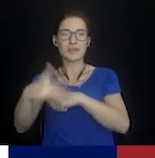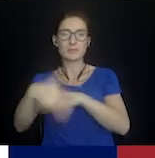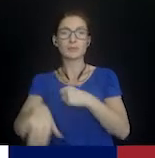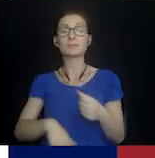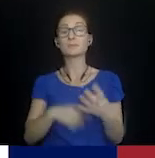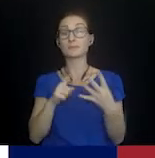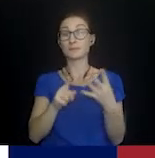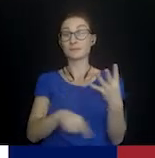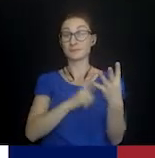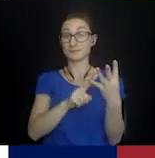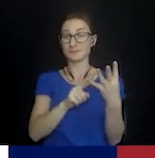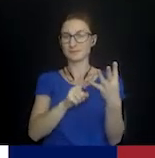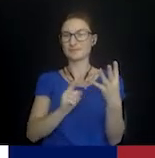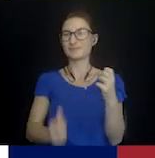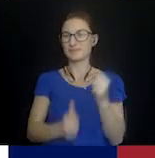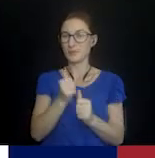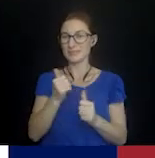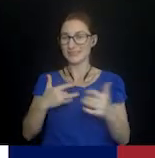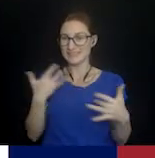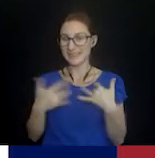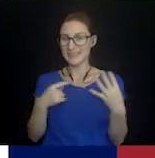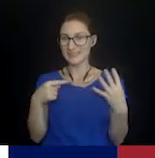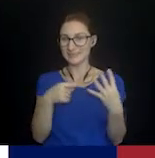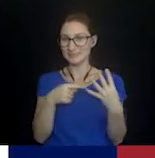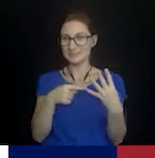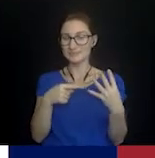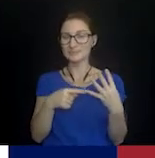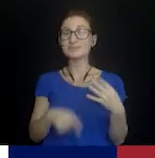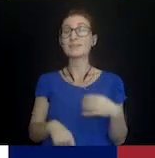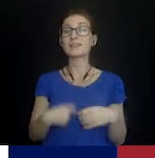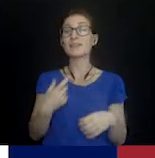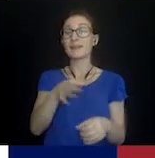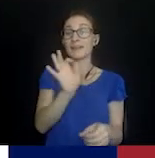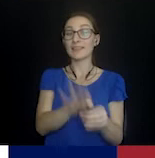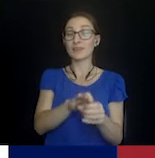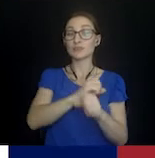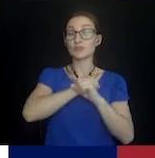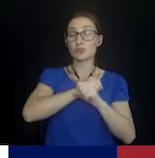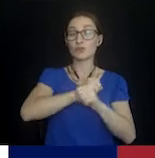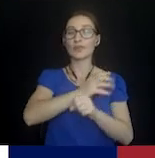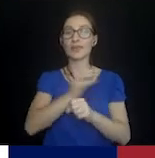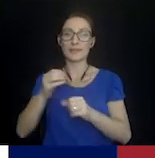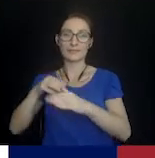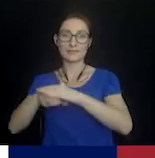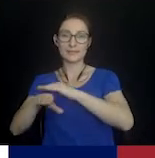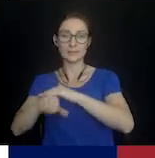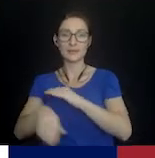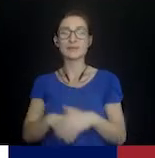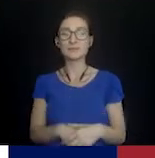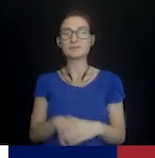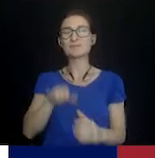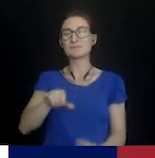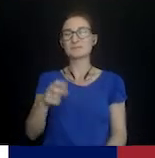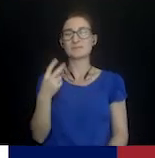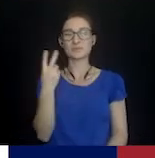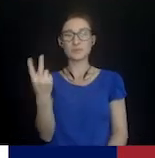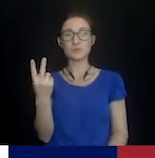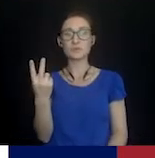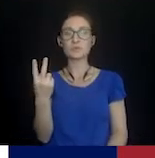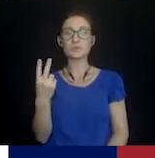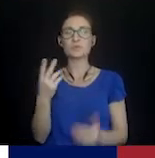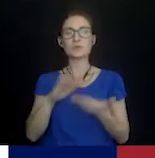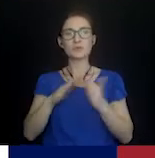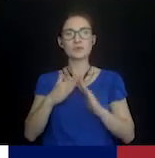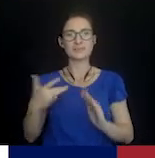What was for me the most exciting panel was the panel on election security and accessibility. These are 2 communities that are often